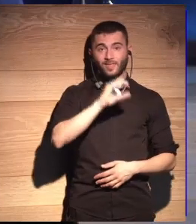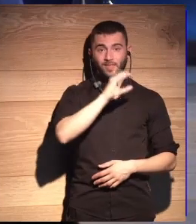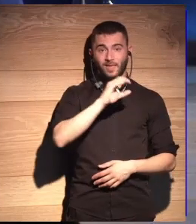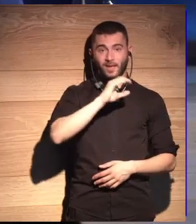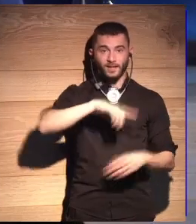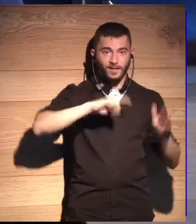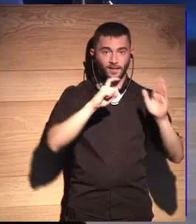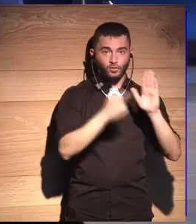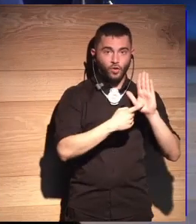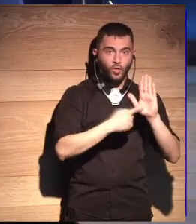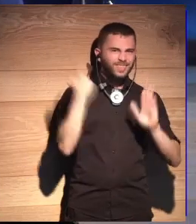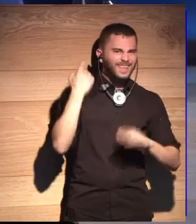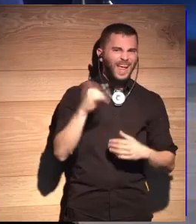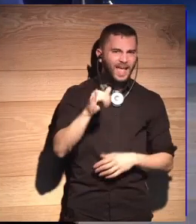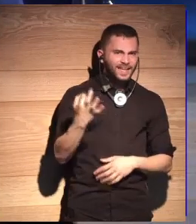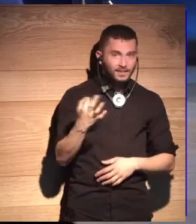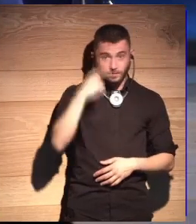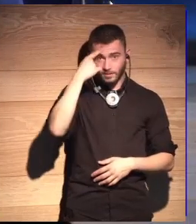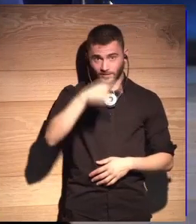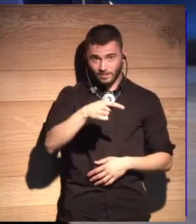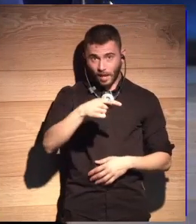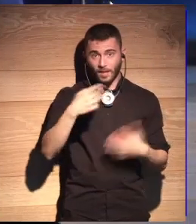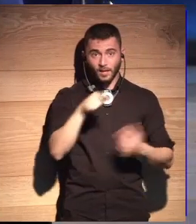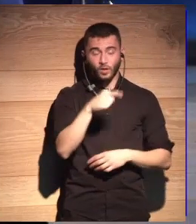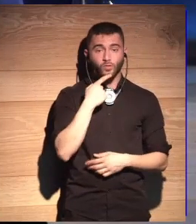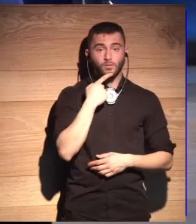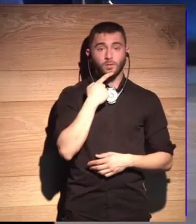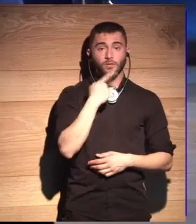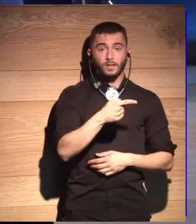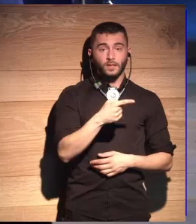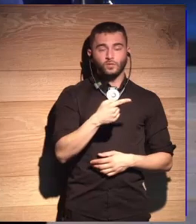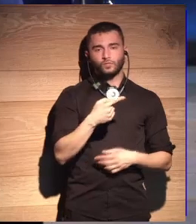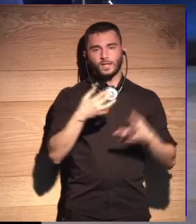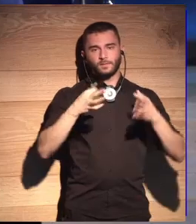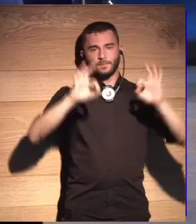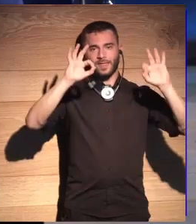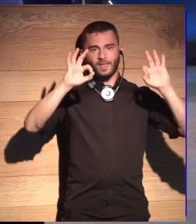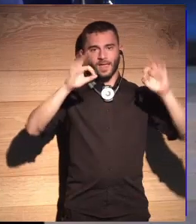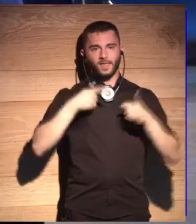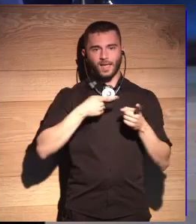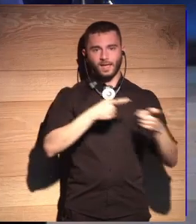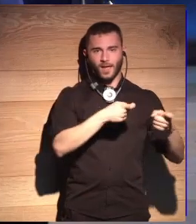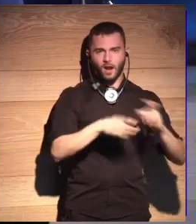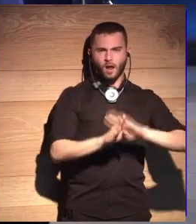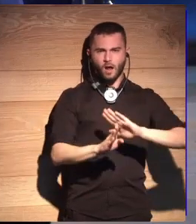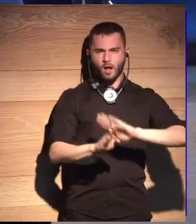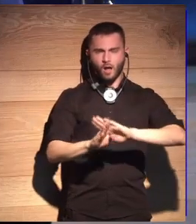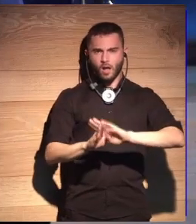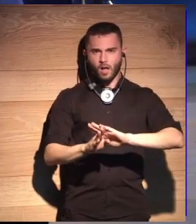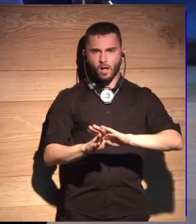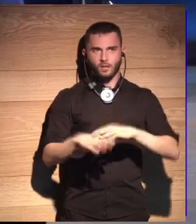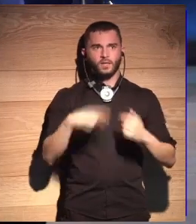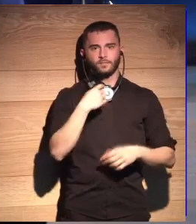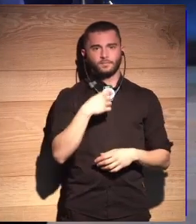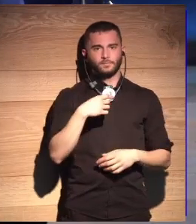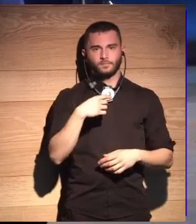make progress, which is a science. You are questioning science as a whole, and you mentioned that at the end. You say that we are